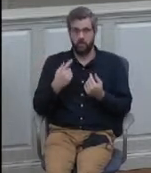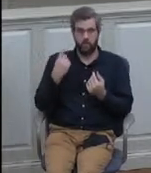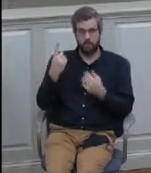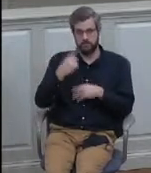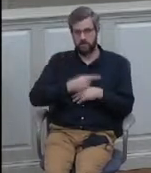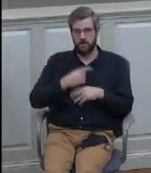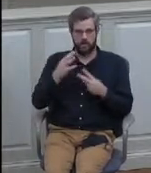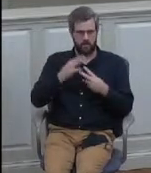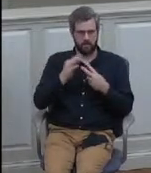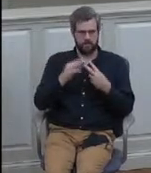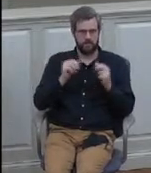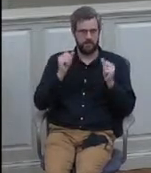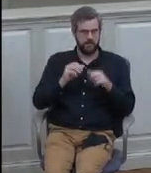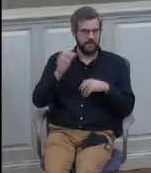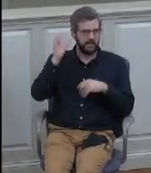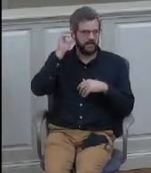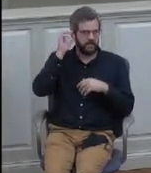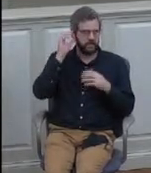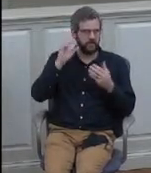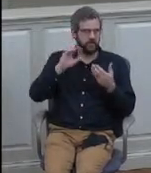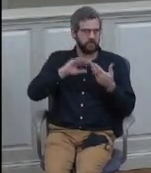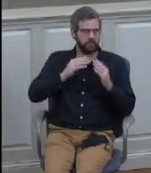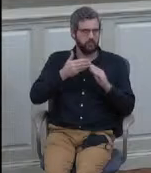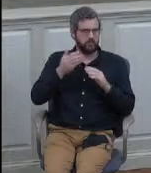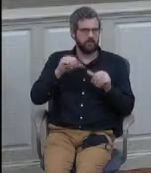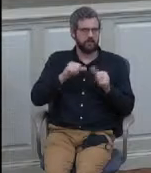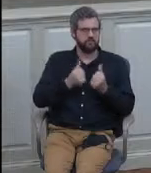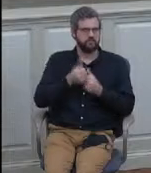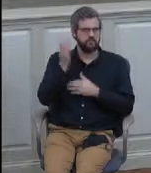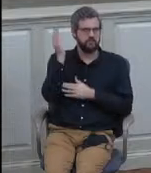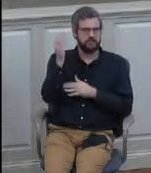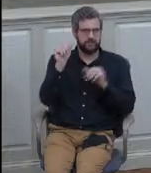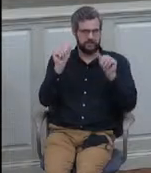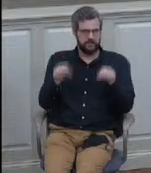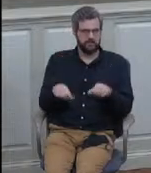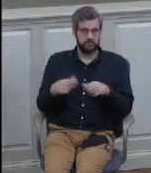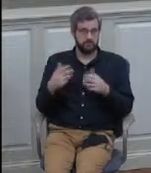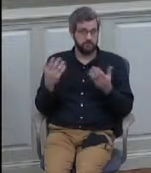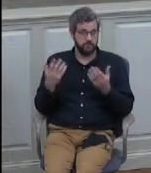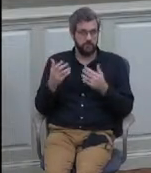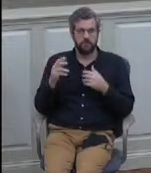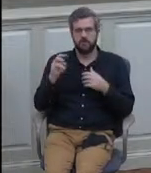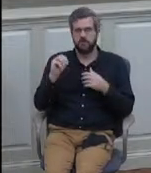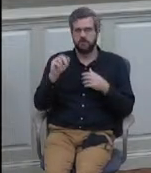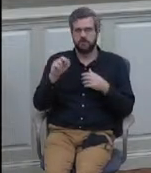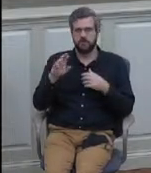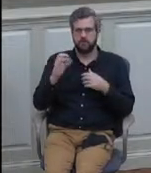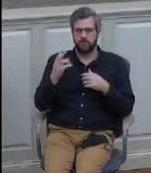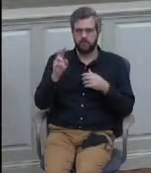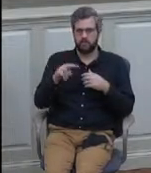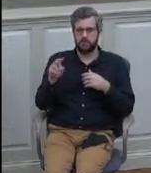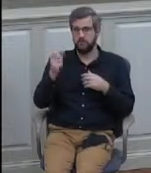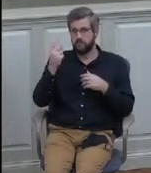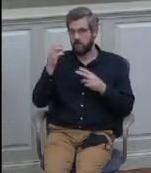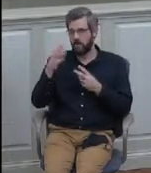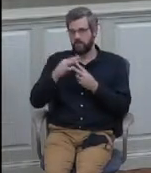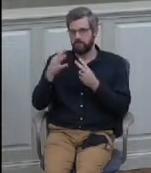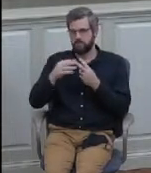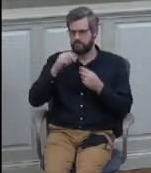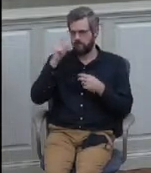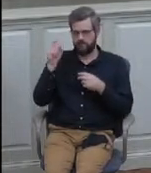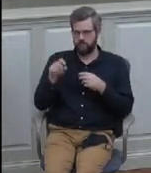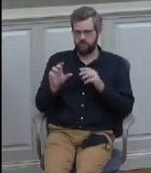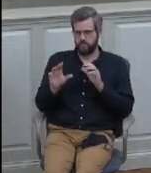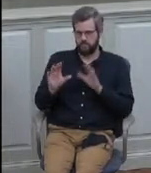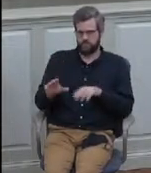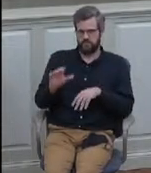hear the community agency presentations, and that would be the 22nd, but that's an optional day. So